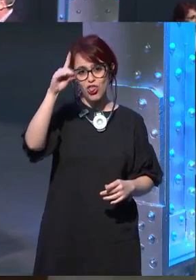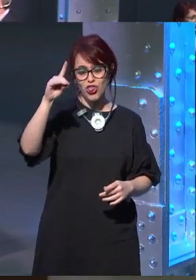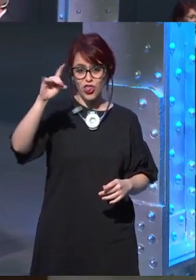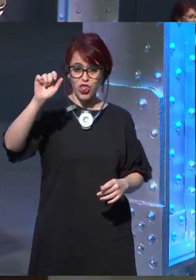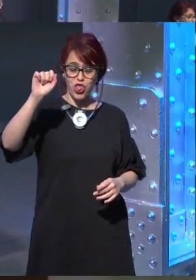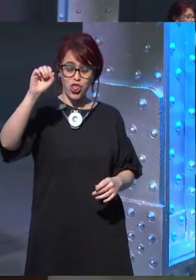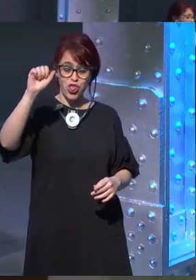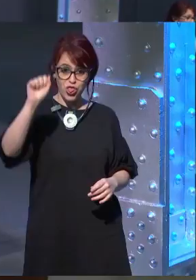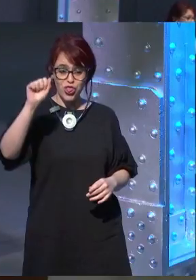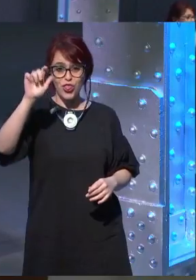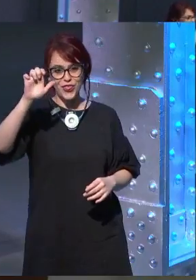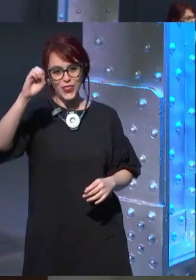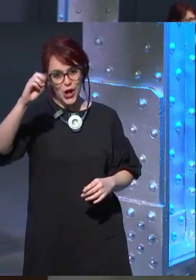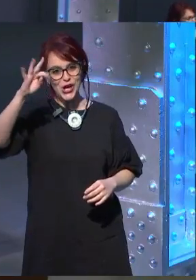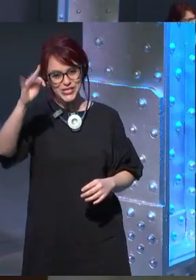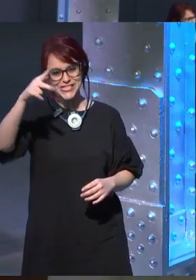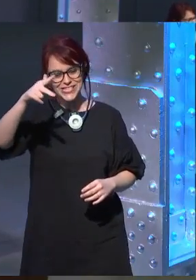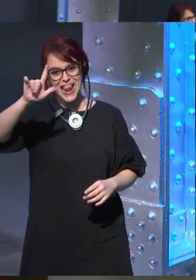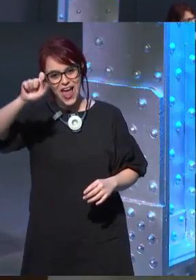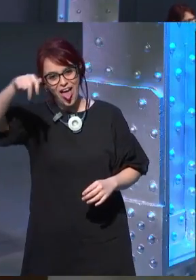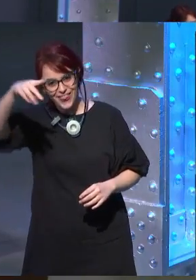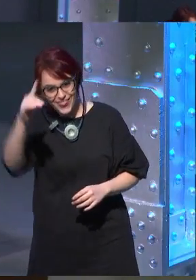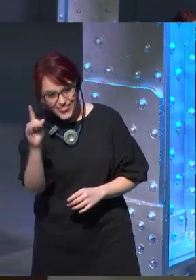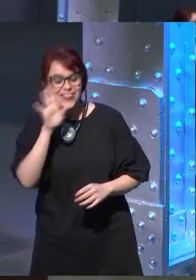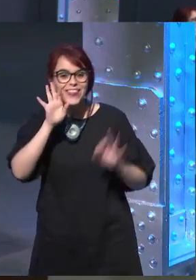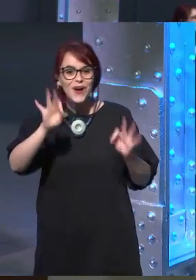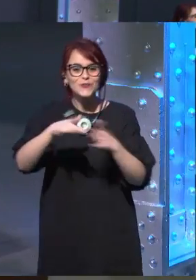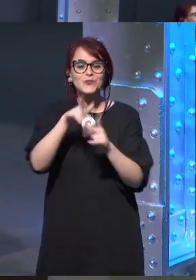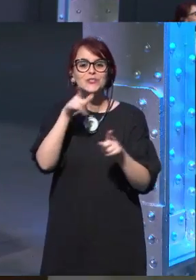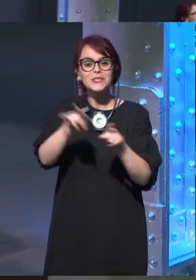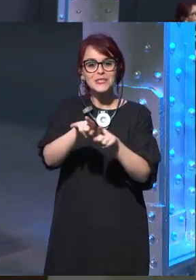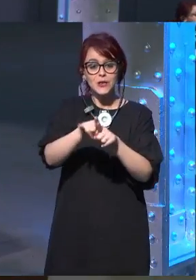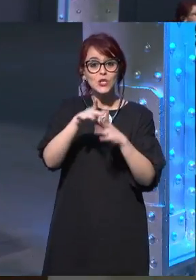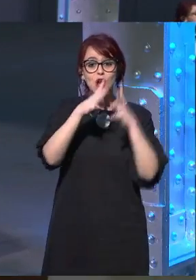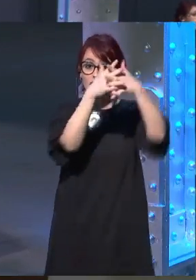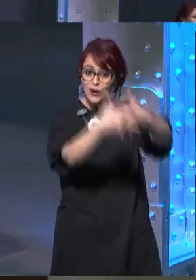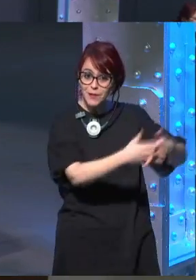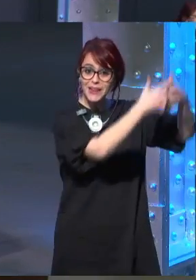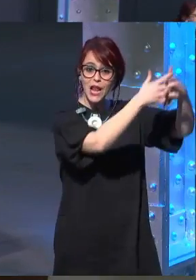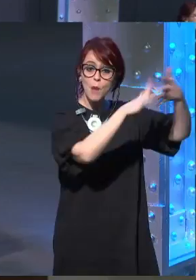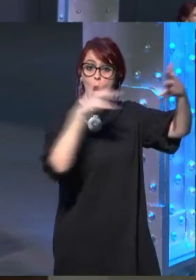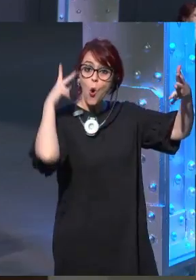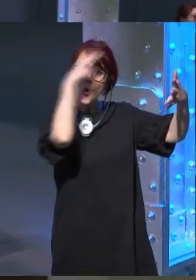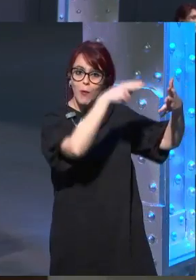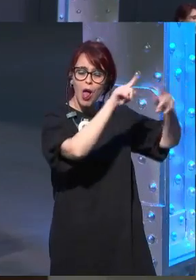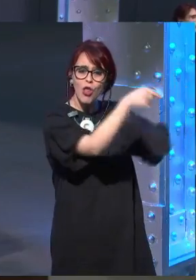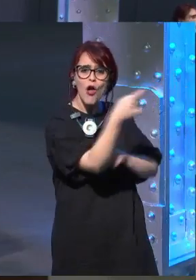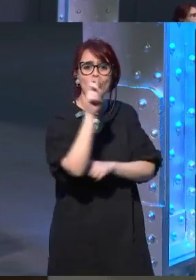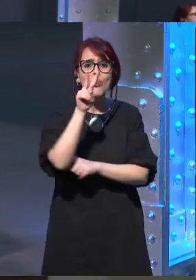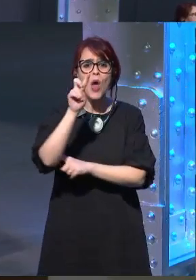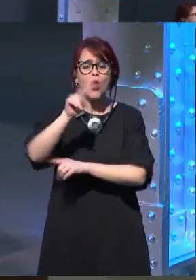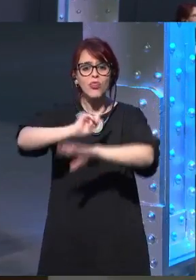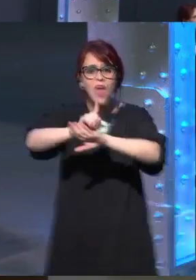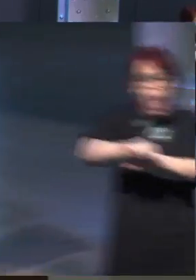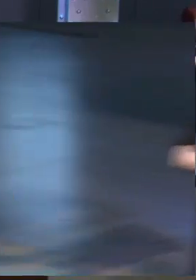He is a grandfather in the U.S. who, after he retired, has spent 12 hours a day, every day,